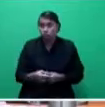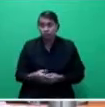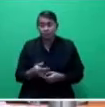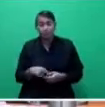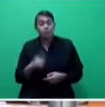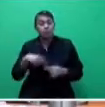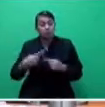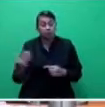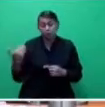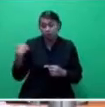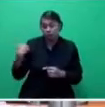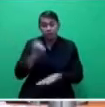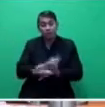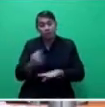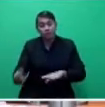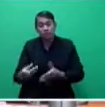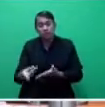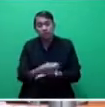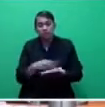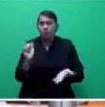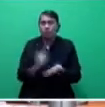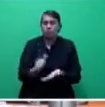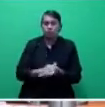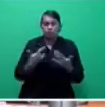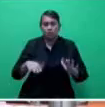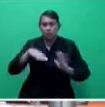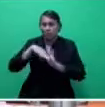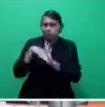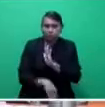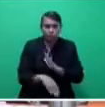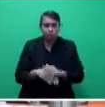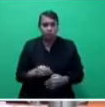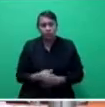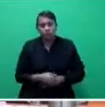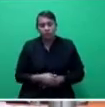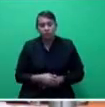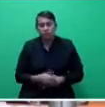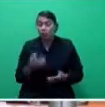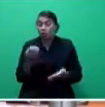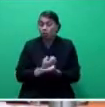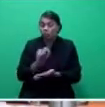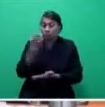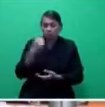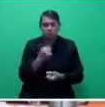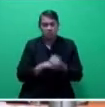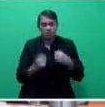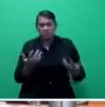government revenue will be even greater. If the economy even becomes even more sluggish, obviously it will be